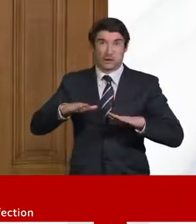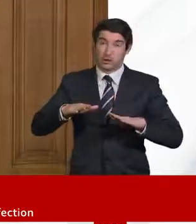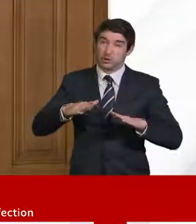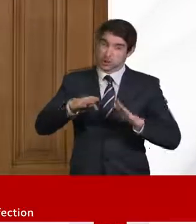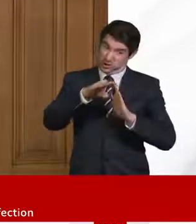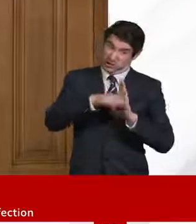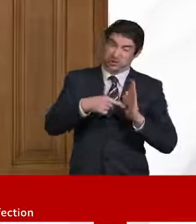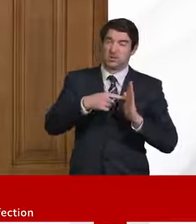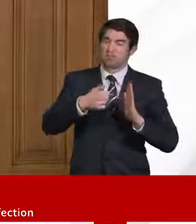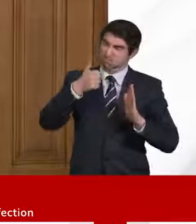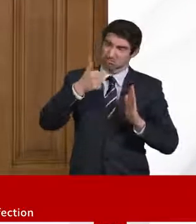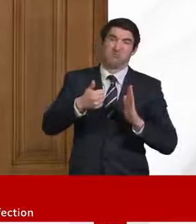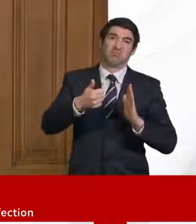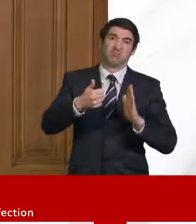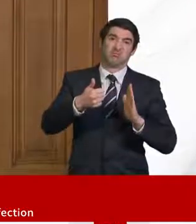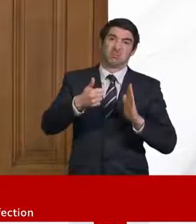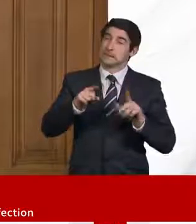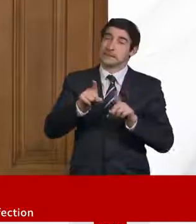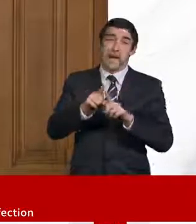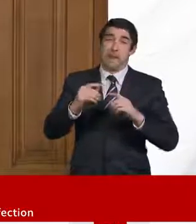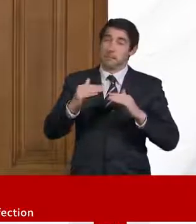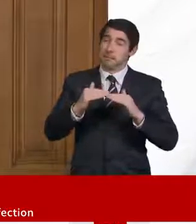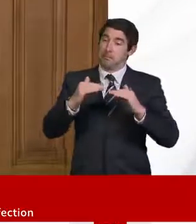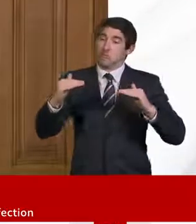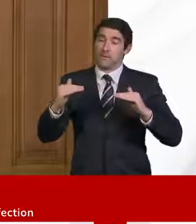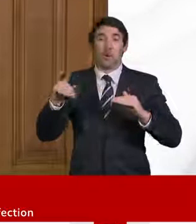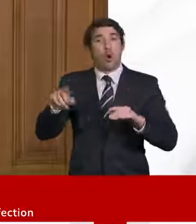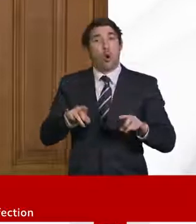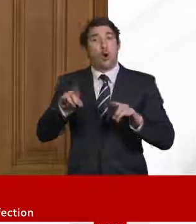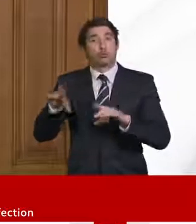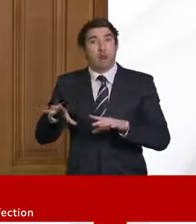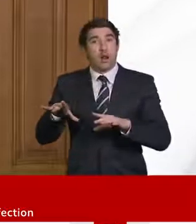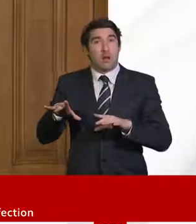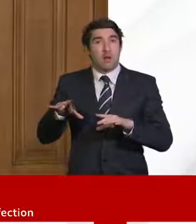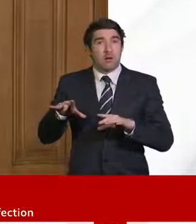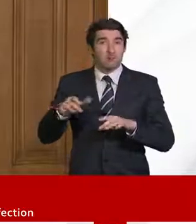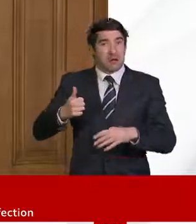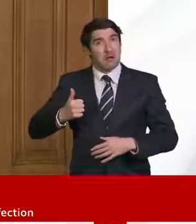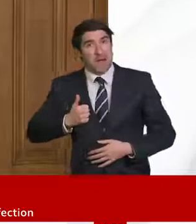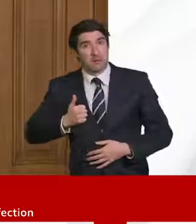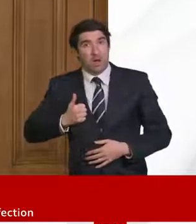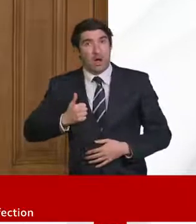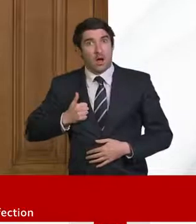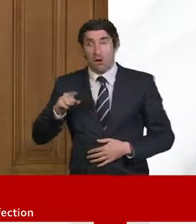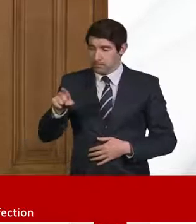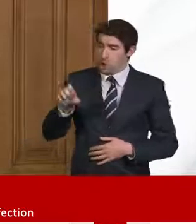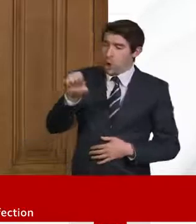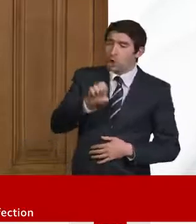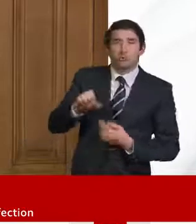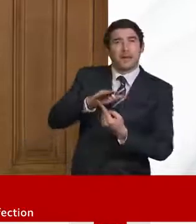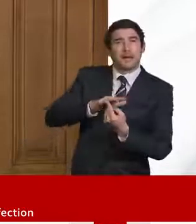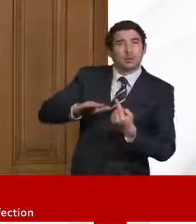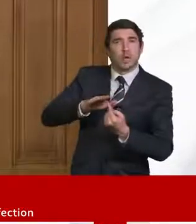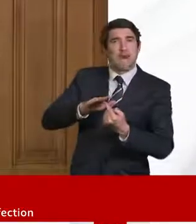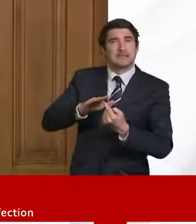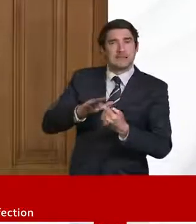It's equivalent to Australia, Canada, it's supported by the European Society of Intensive Care and the Society of Critical Care